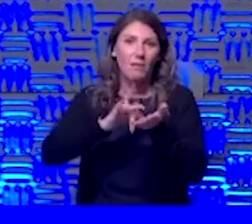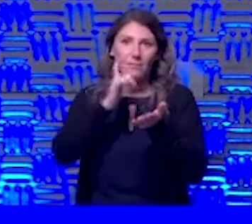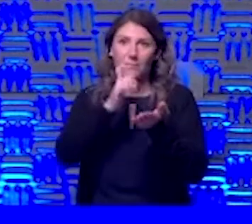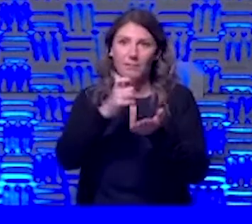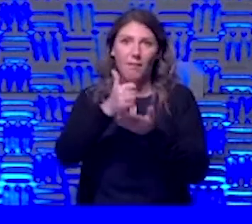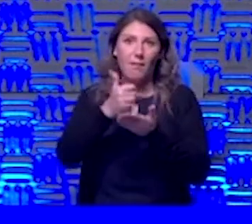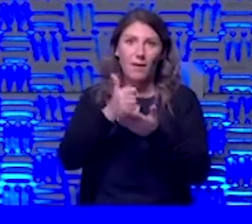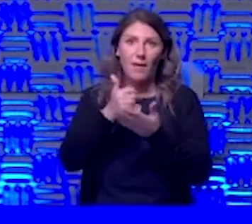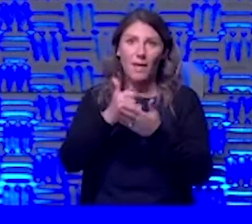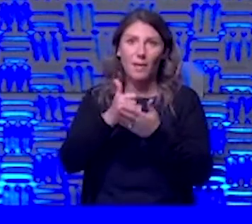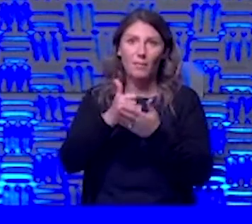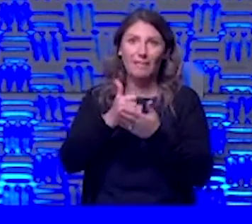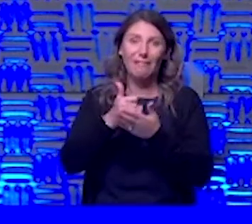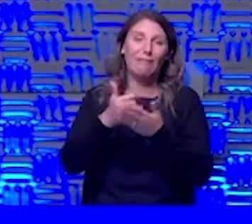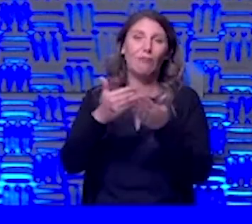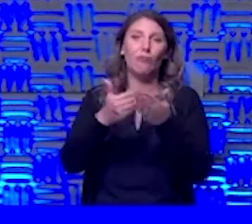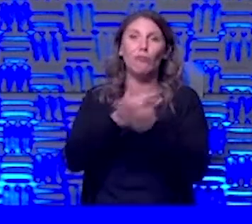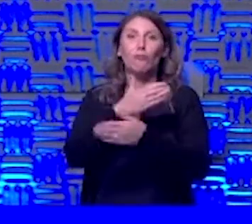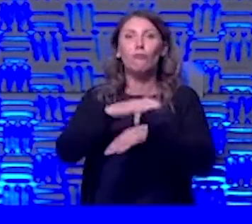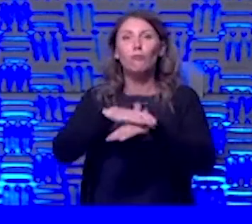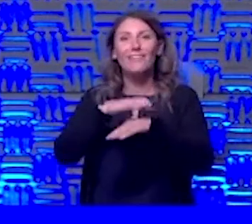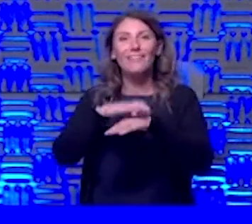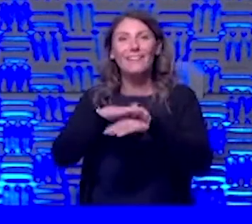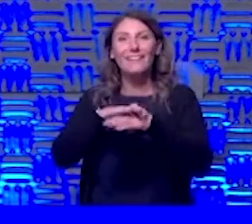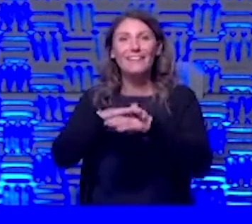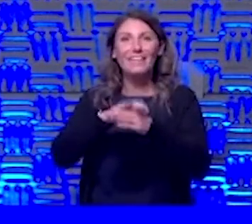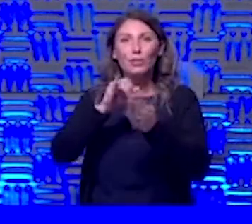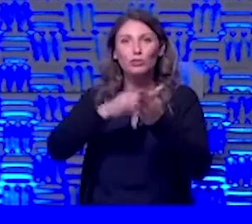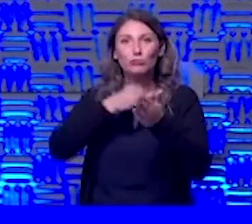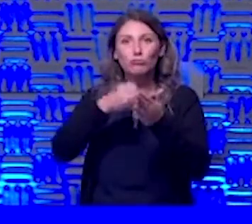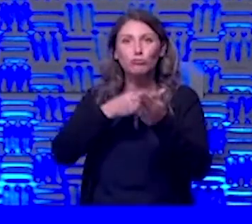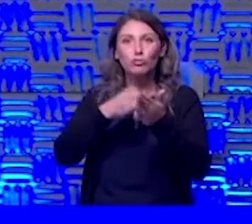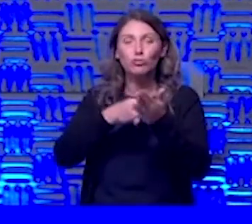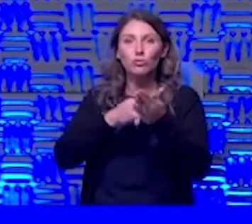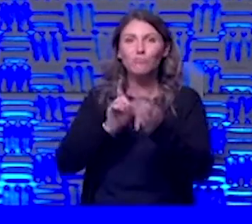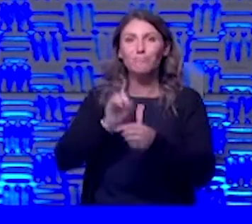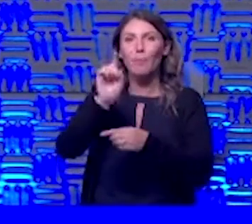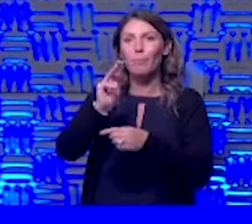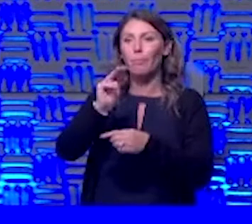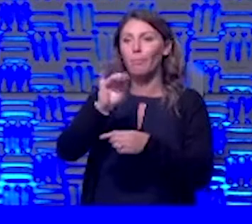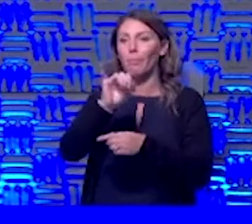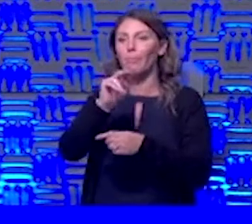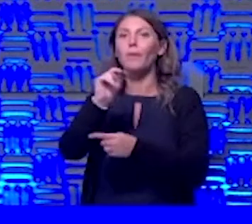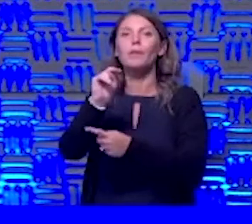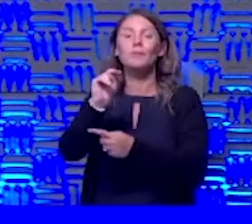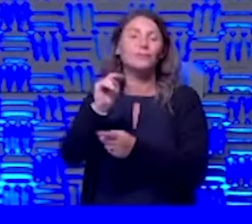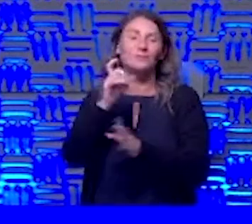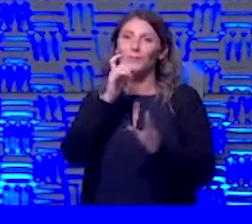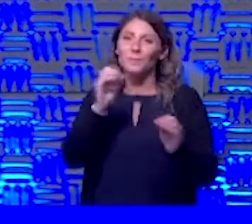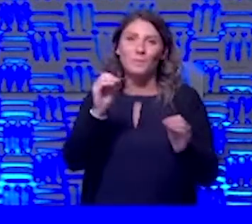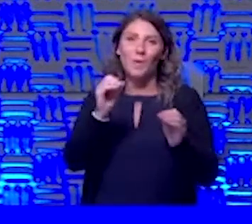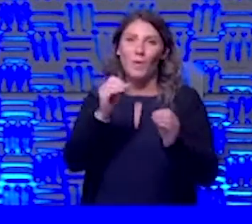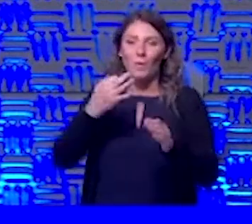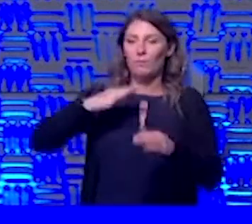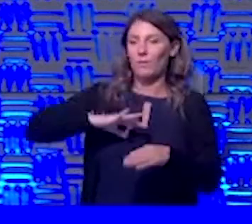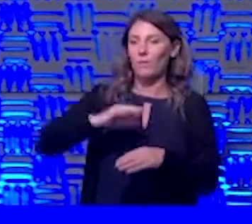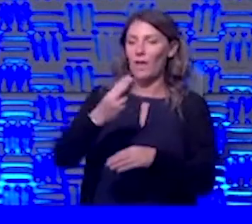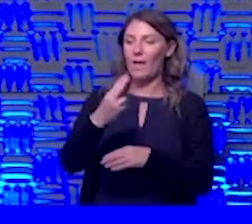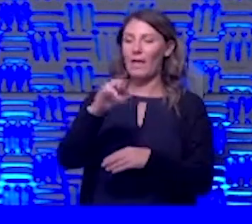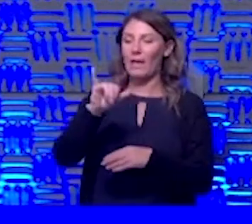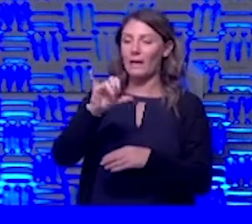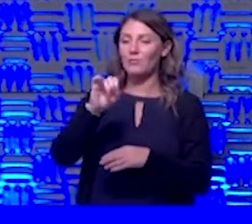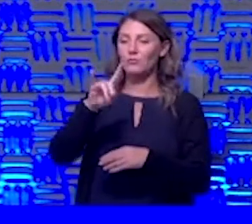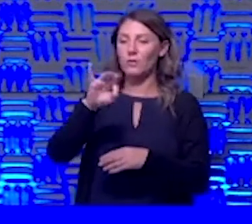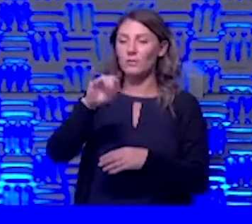in the New England Journal from up in Minnesota showed no benefit of hydroxychloroquine. There's